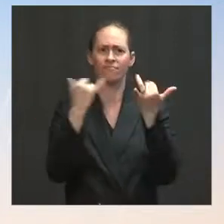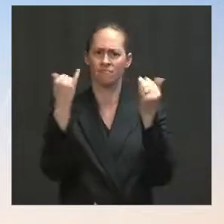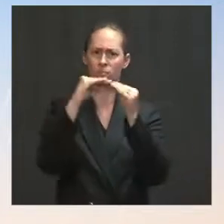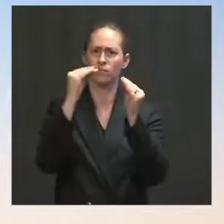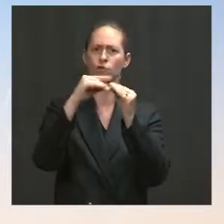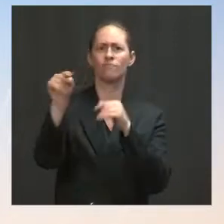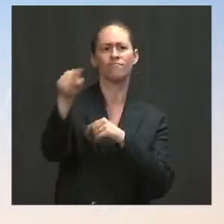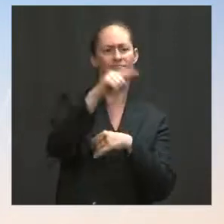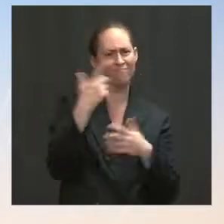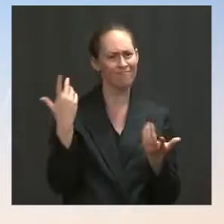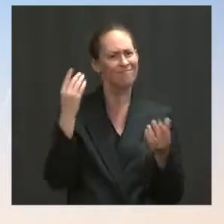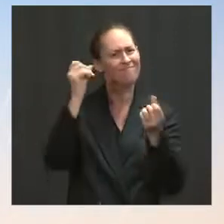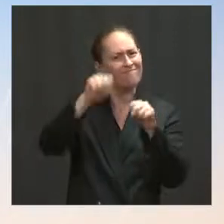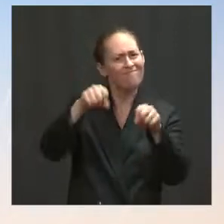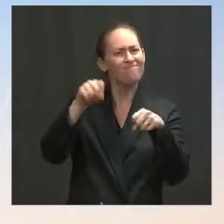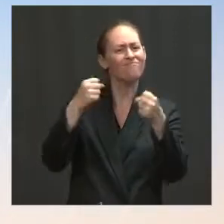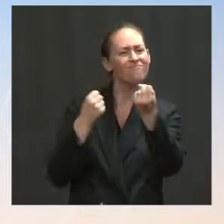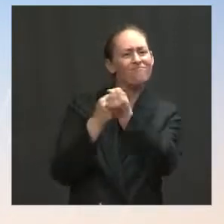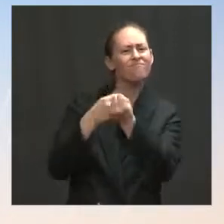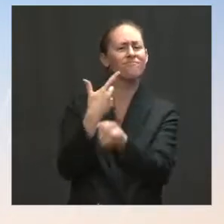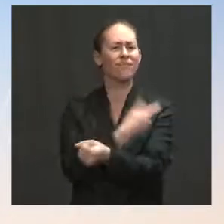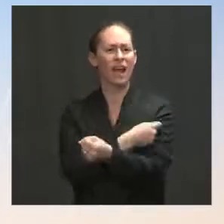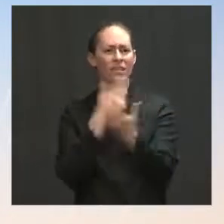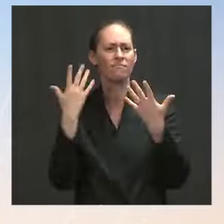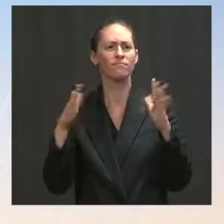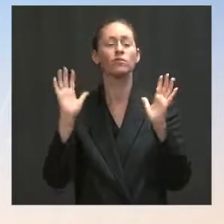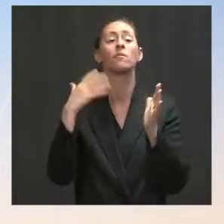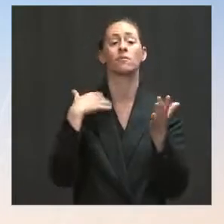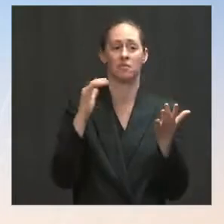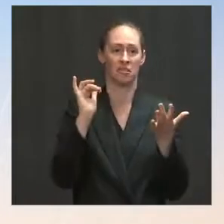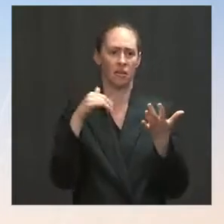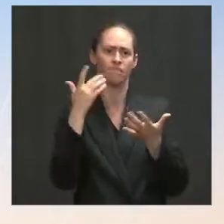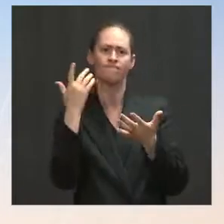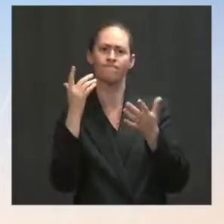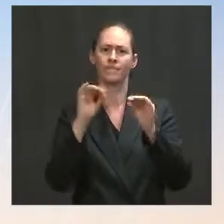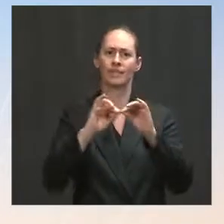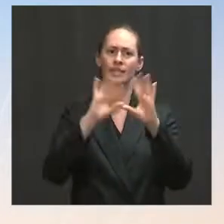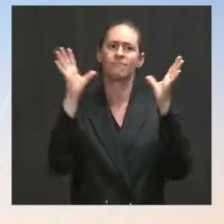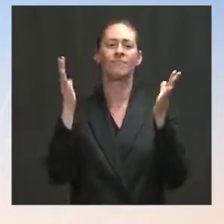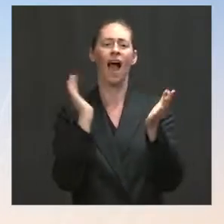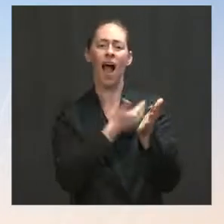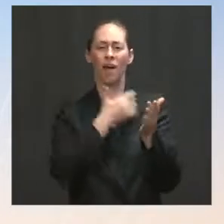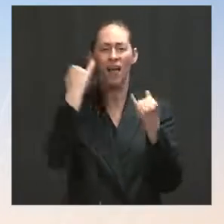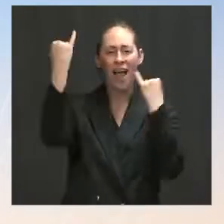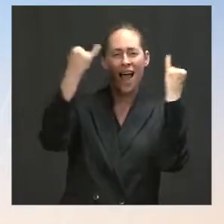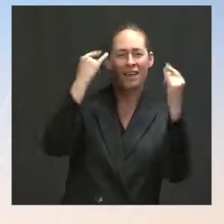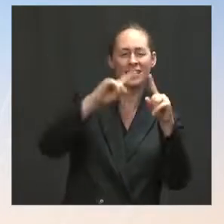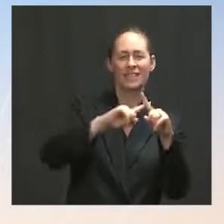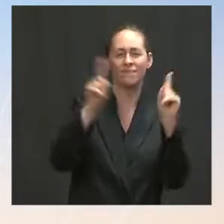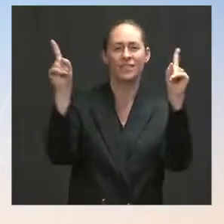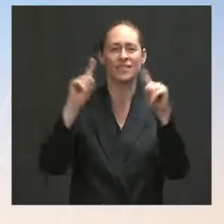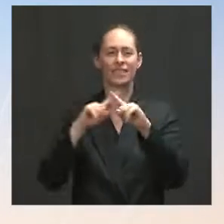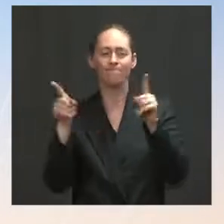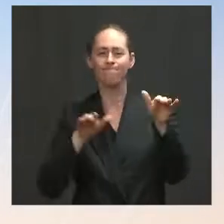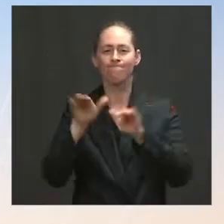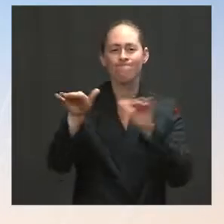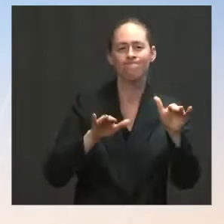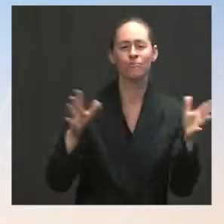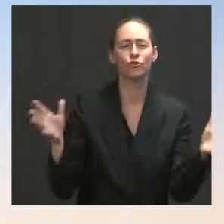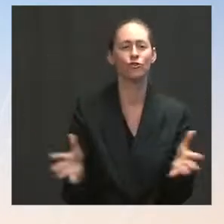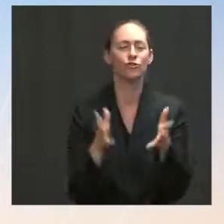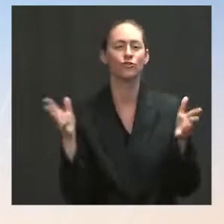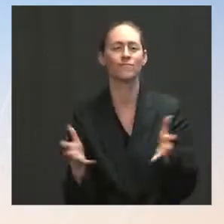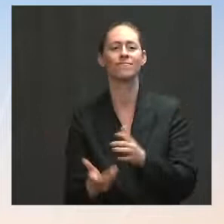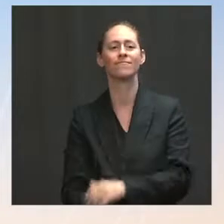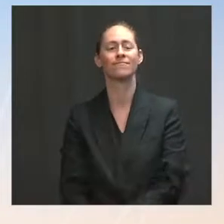some updates and lift up some of the innovative ways we are working to reach Americans with the shot. So today I'm starting with the first example, truck stops. In